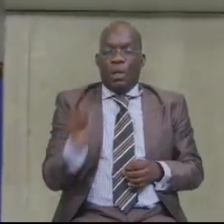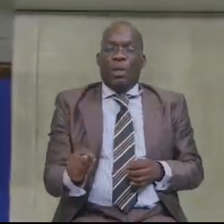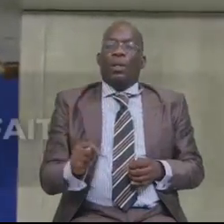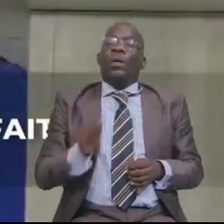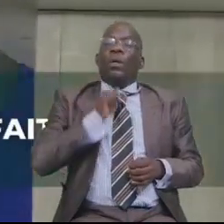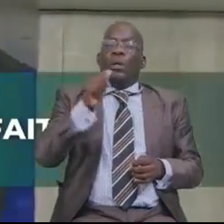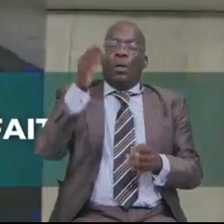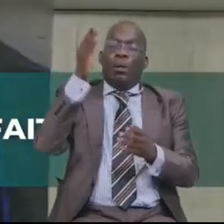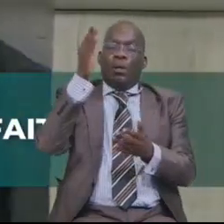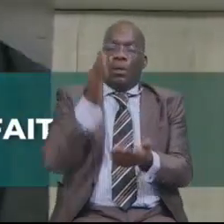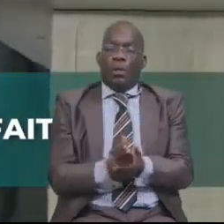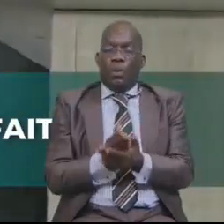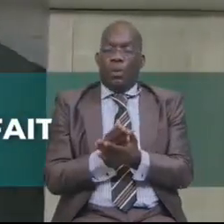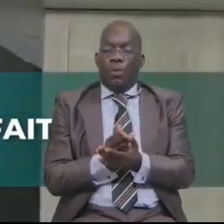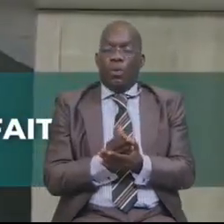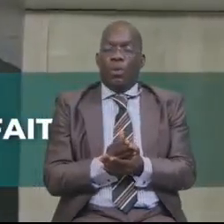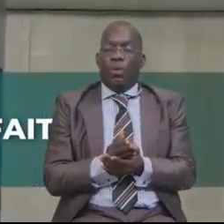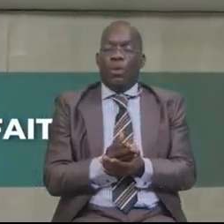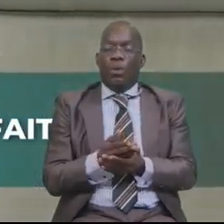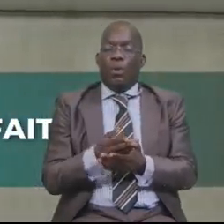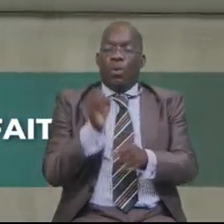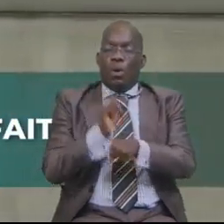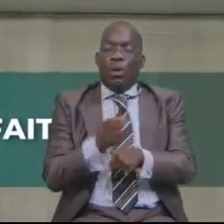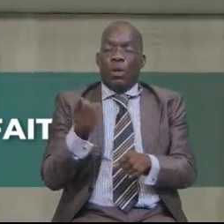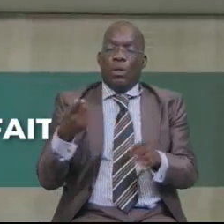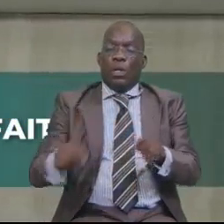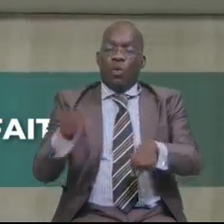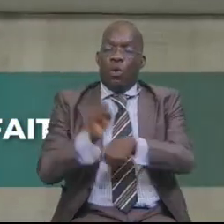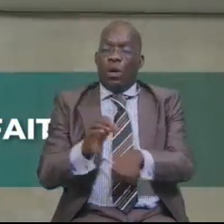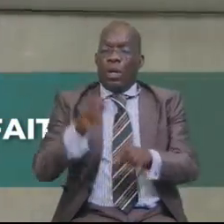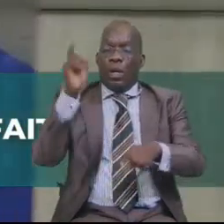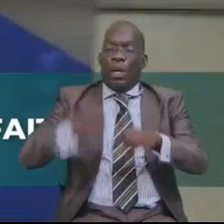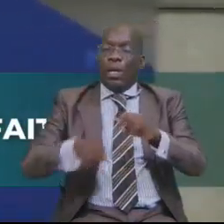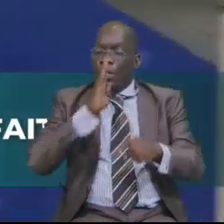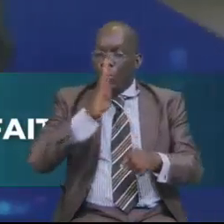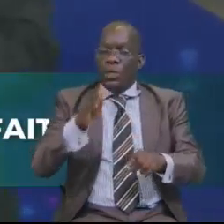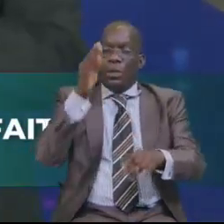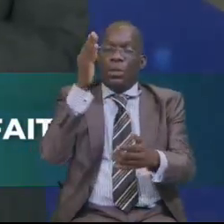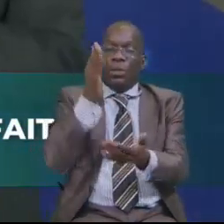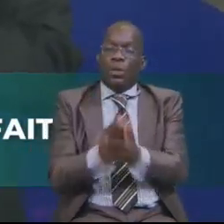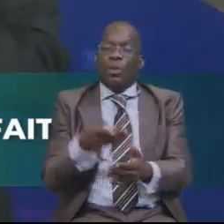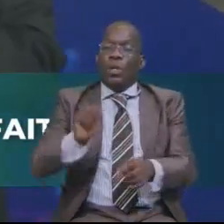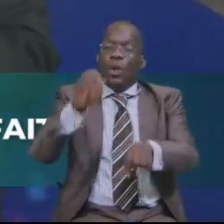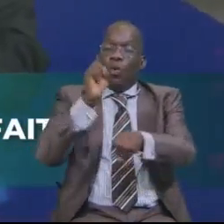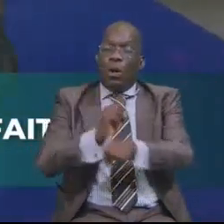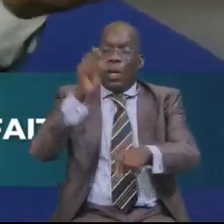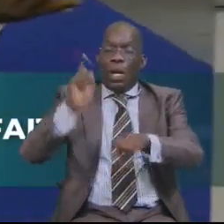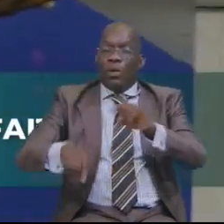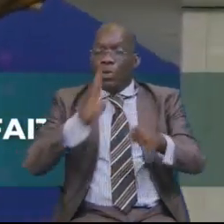unstoppable commission. This commission is unstoppable. I said this commission is